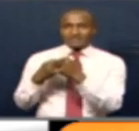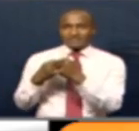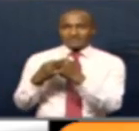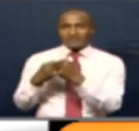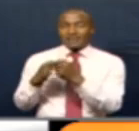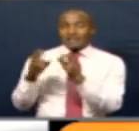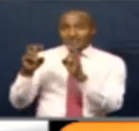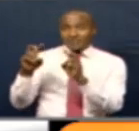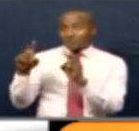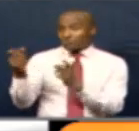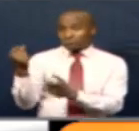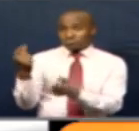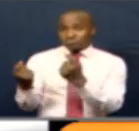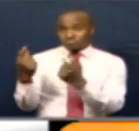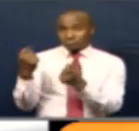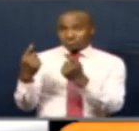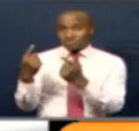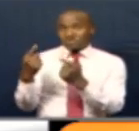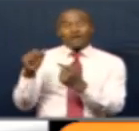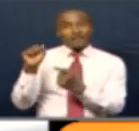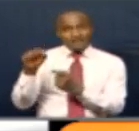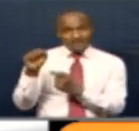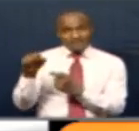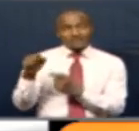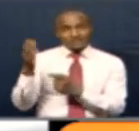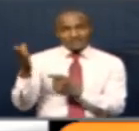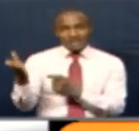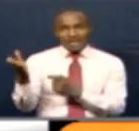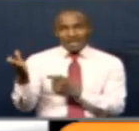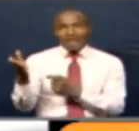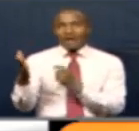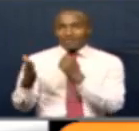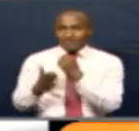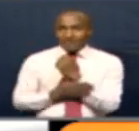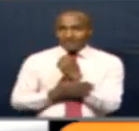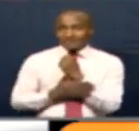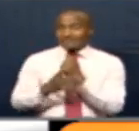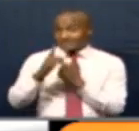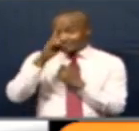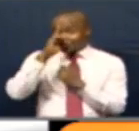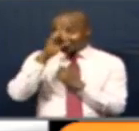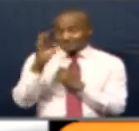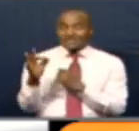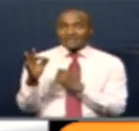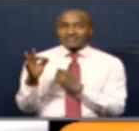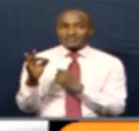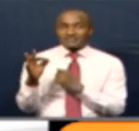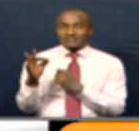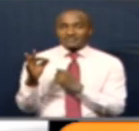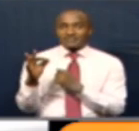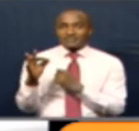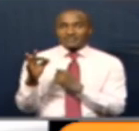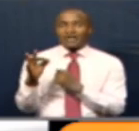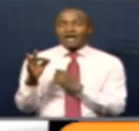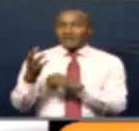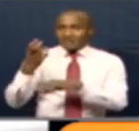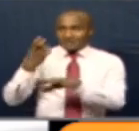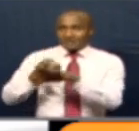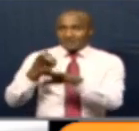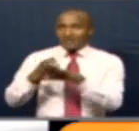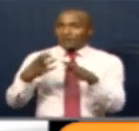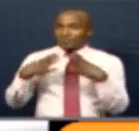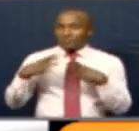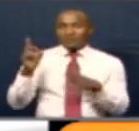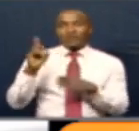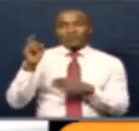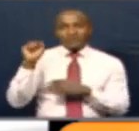you have raised, admittedly so, are grave, serious, and I would say difficult for the people and residents of